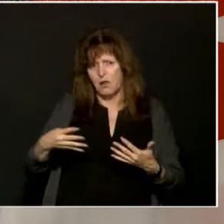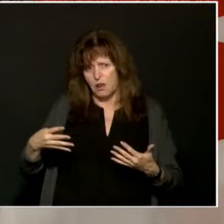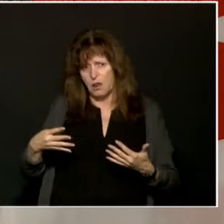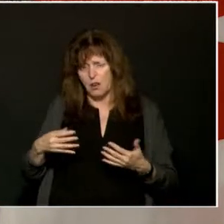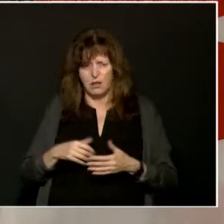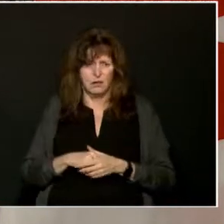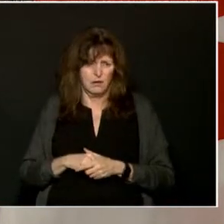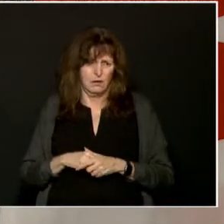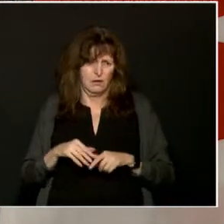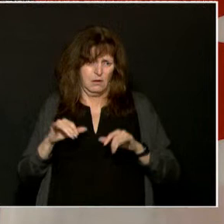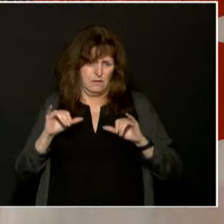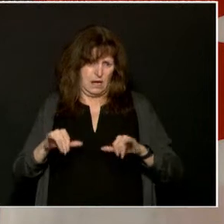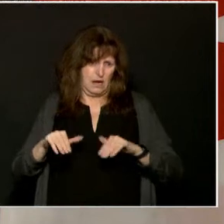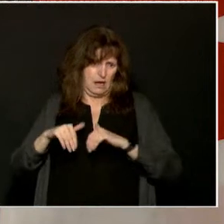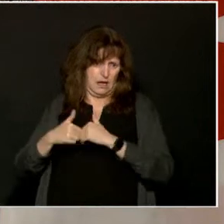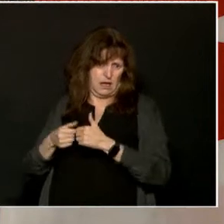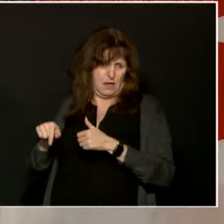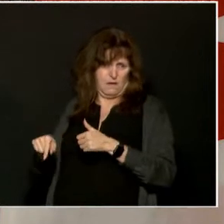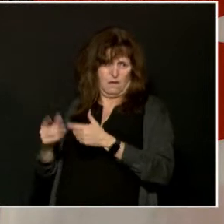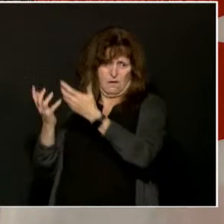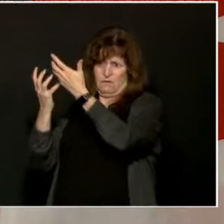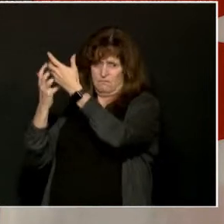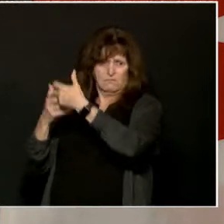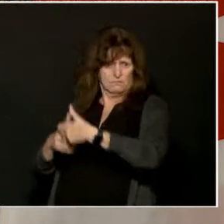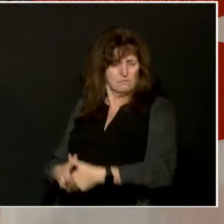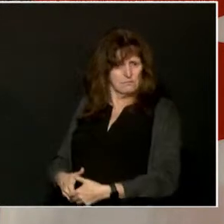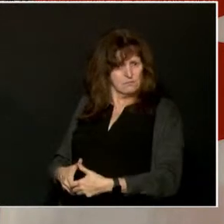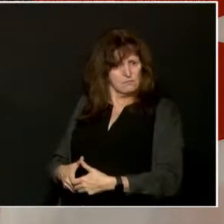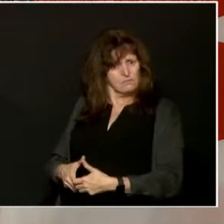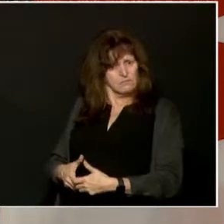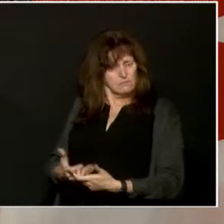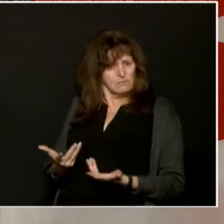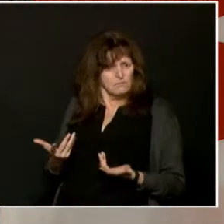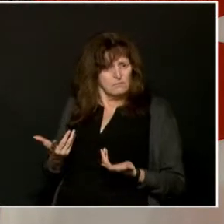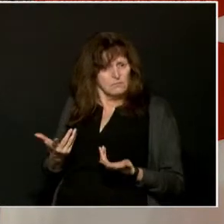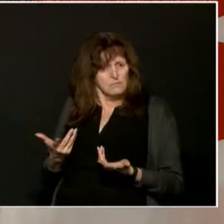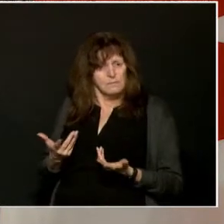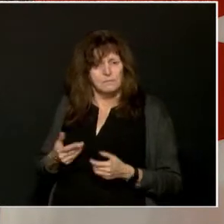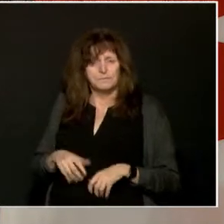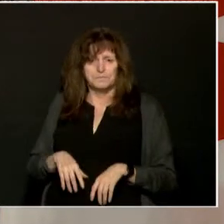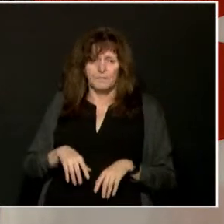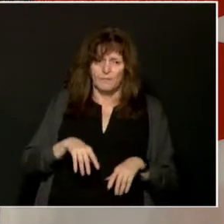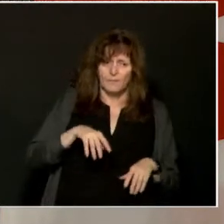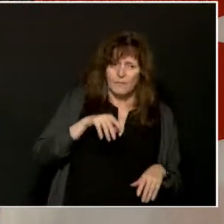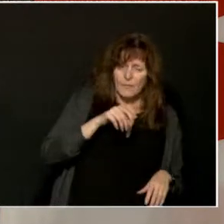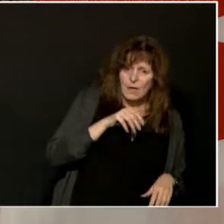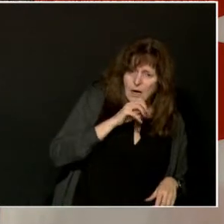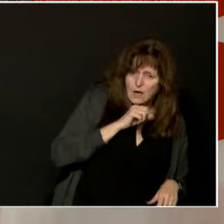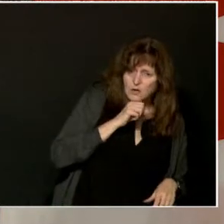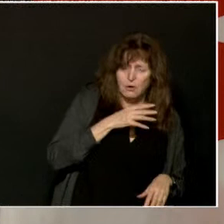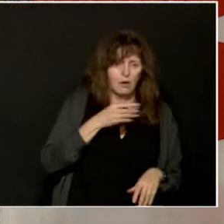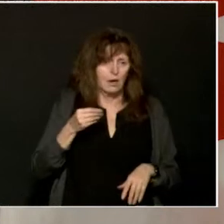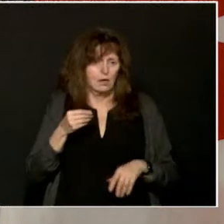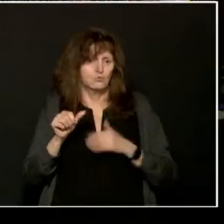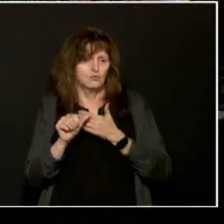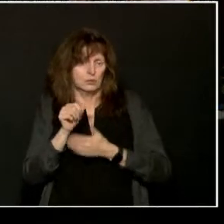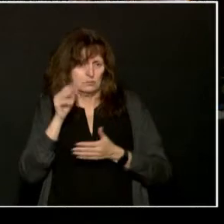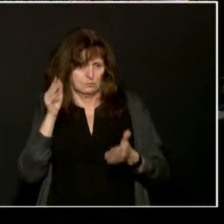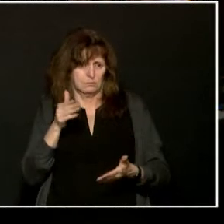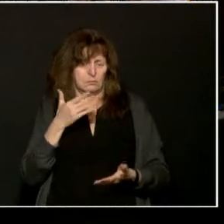structure and the strategy that we have, which again focuses on age and at risk. Thanks, everyone.